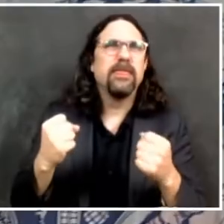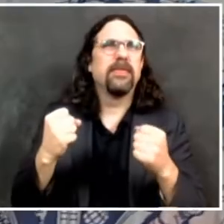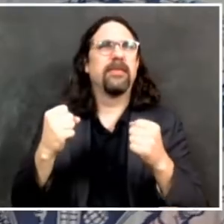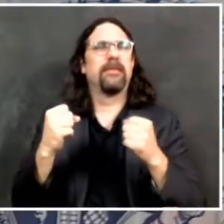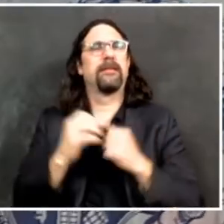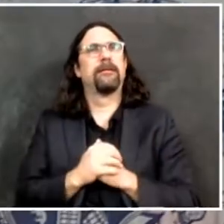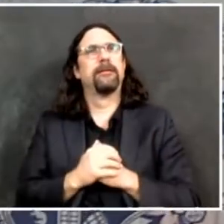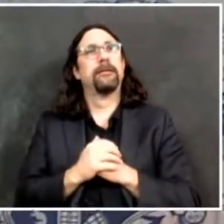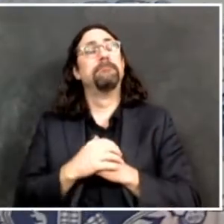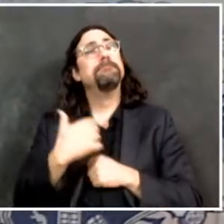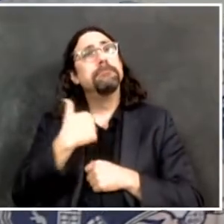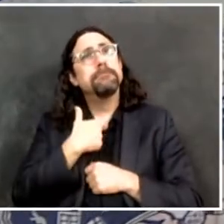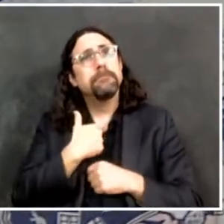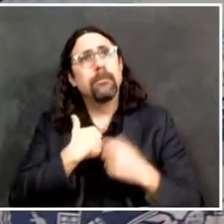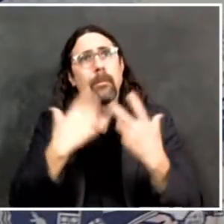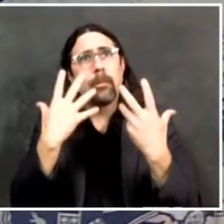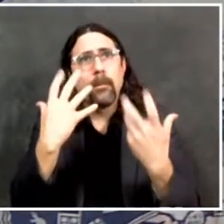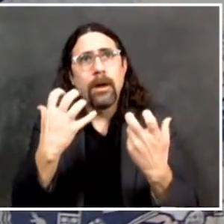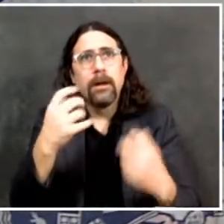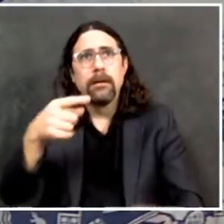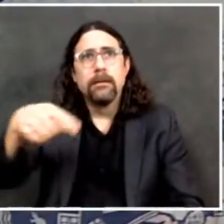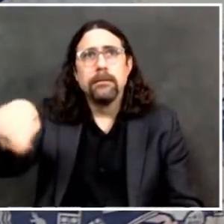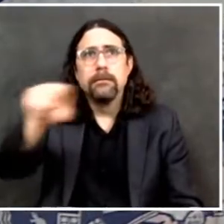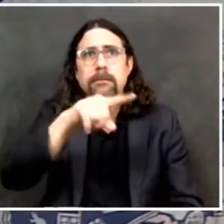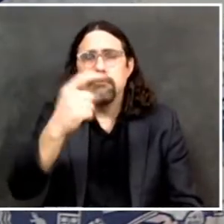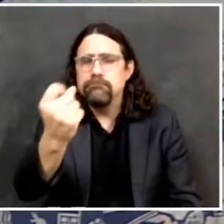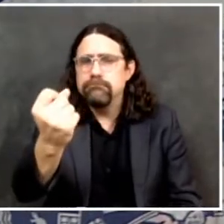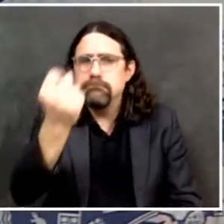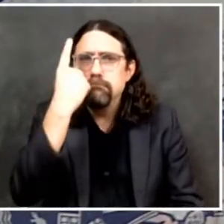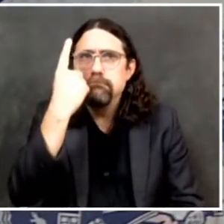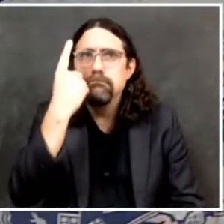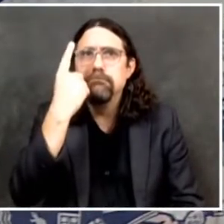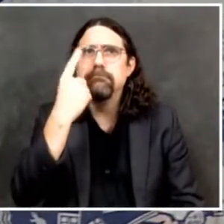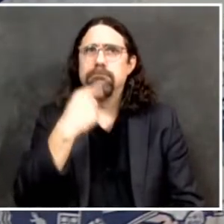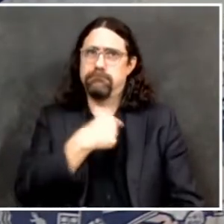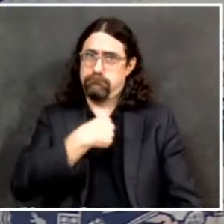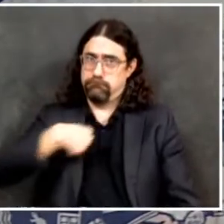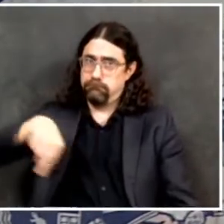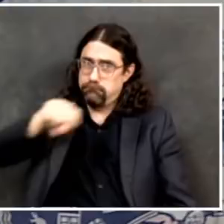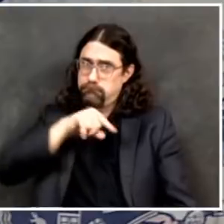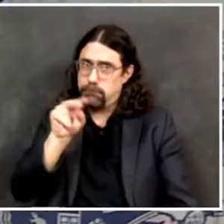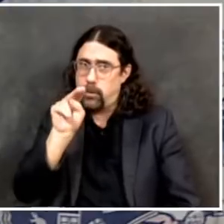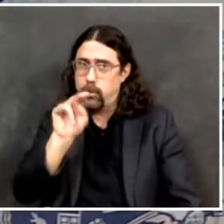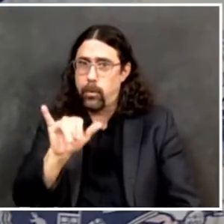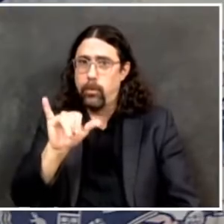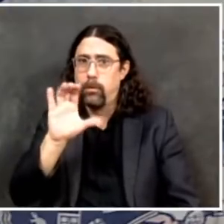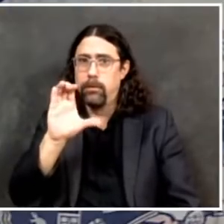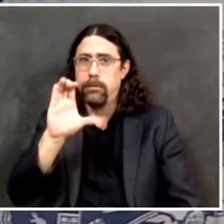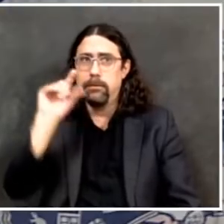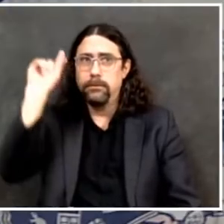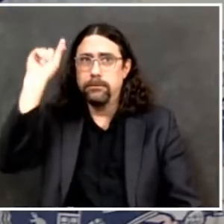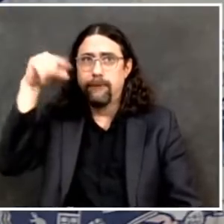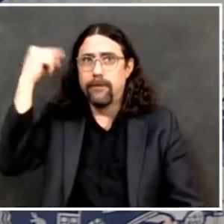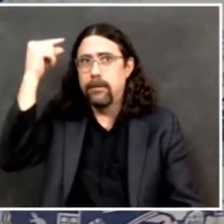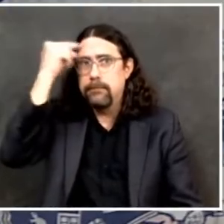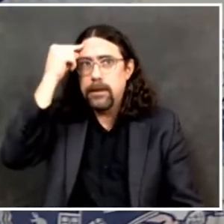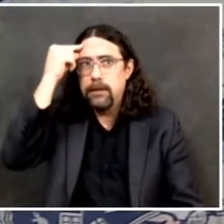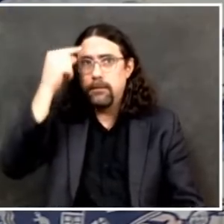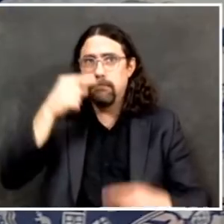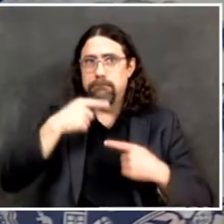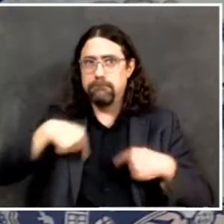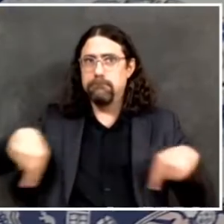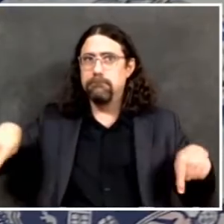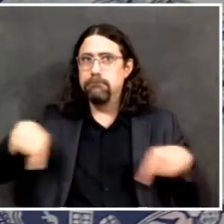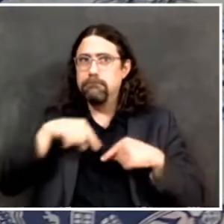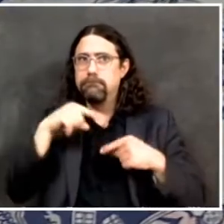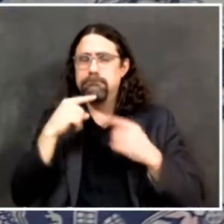this crisis for you, and it's really basic. Our mission is to make sure we protect your health. Our mission is to